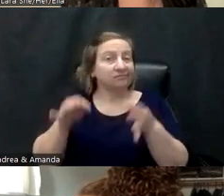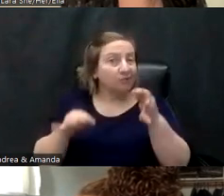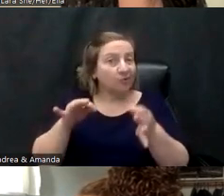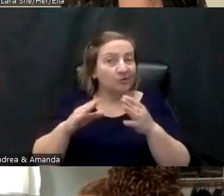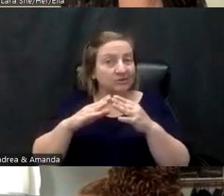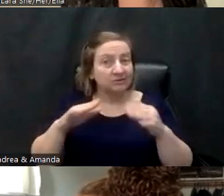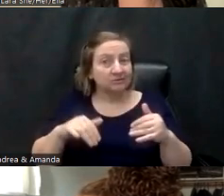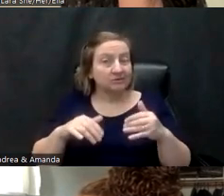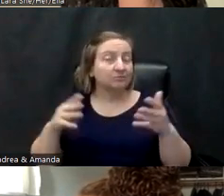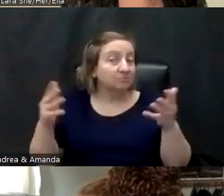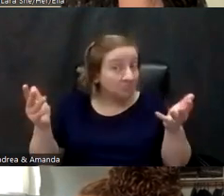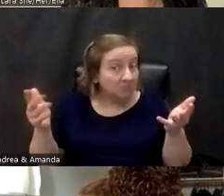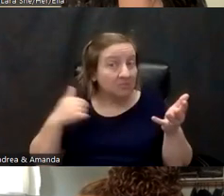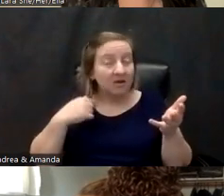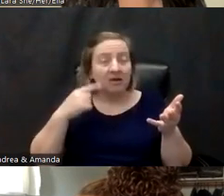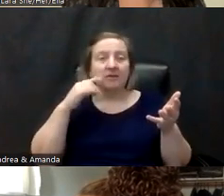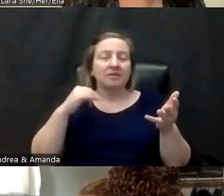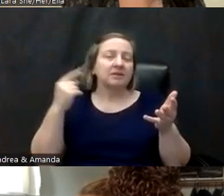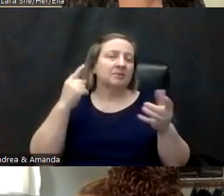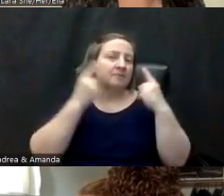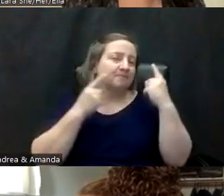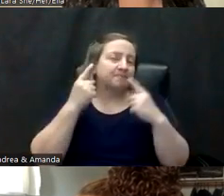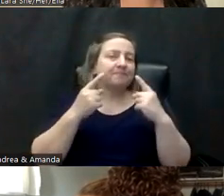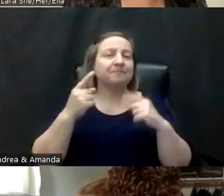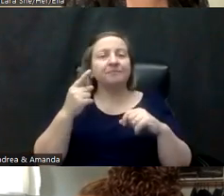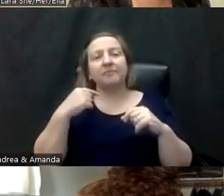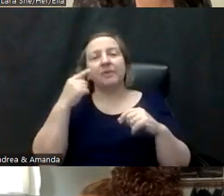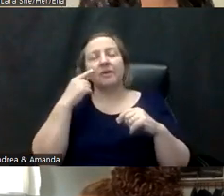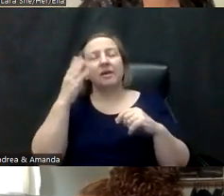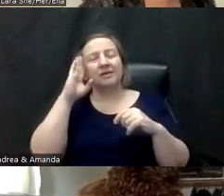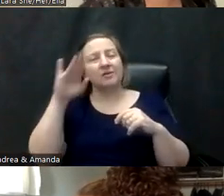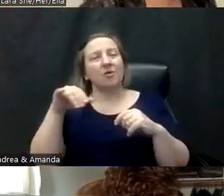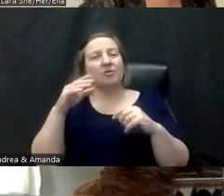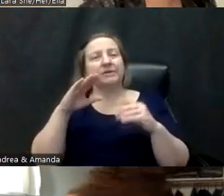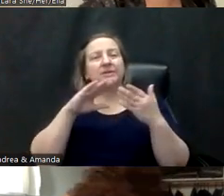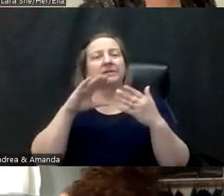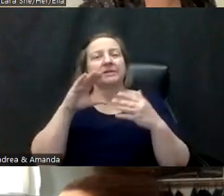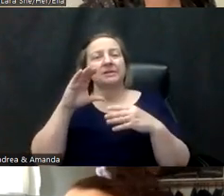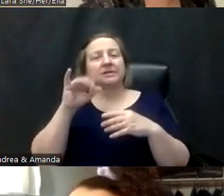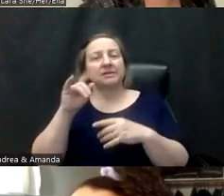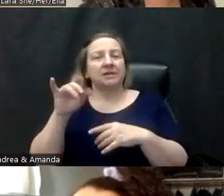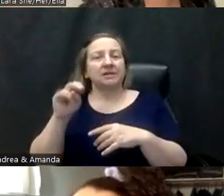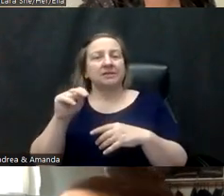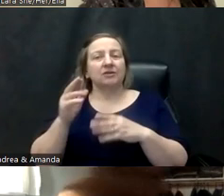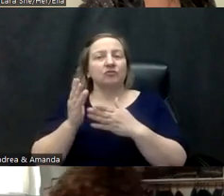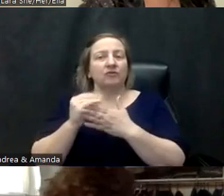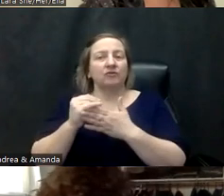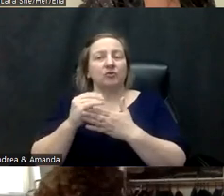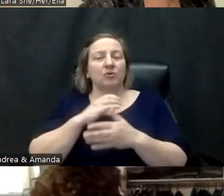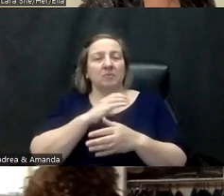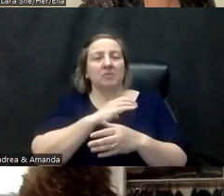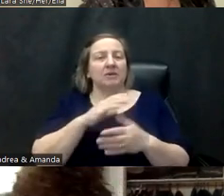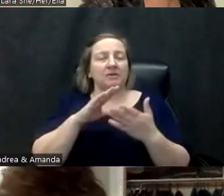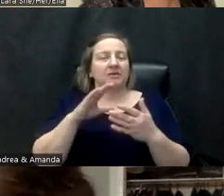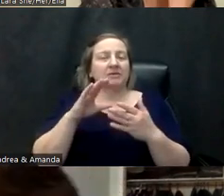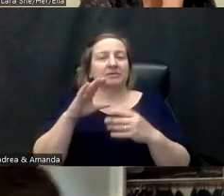I think that is something we might want to consider. And I know like with the Citizen Review Committee, you know, they have a little one there. Recruiting new